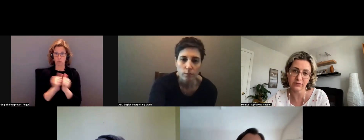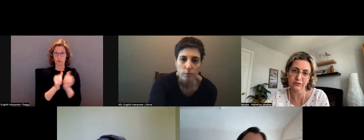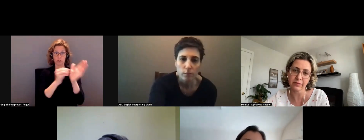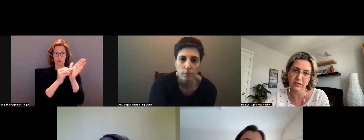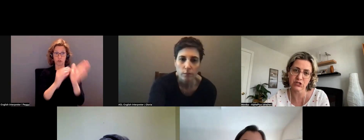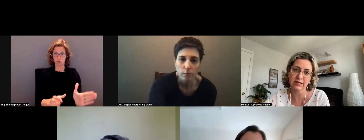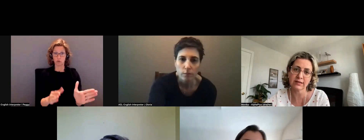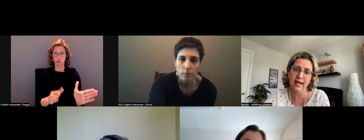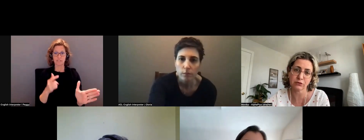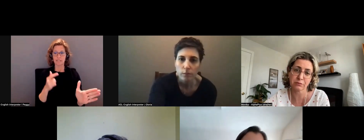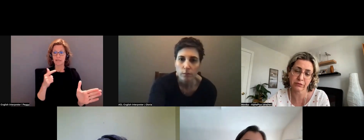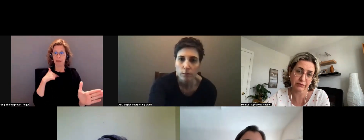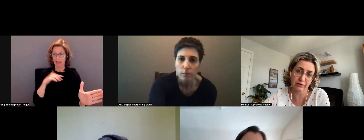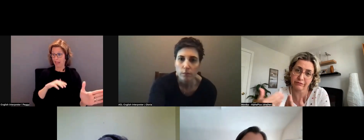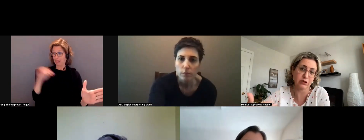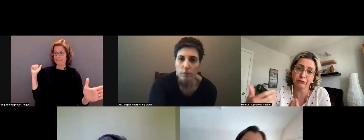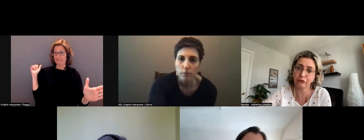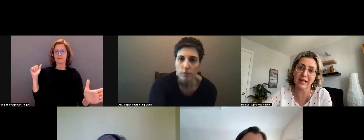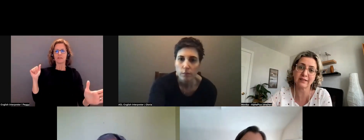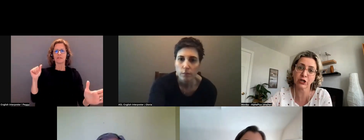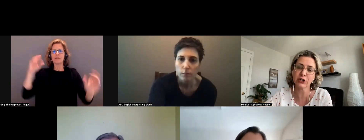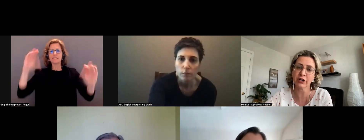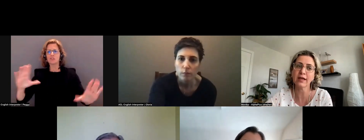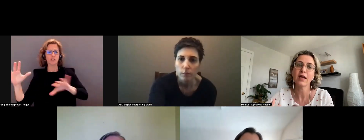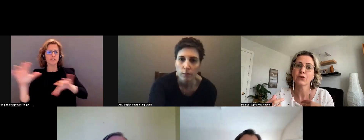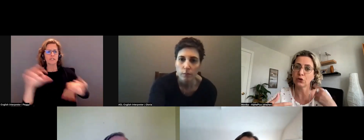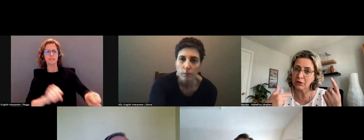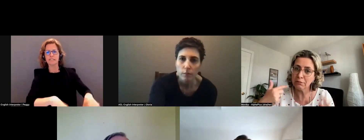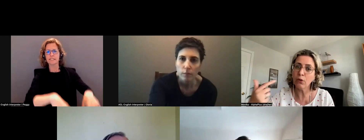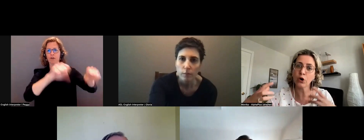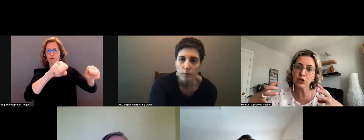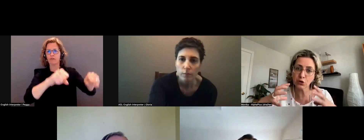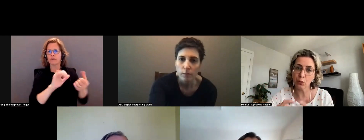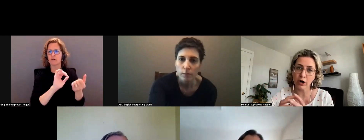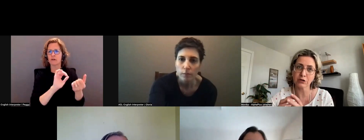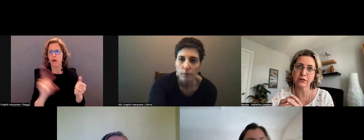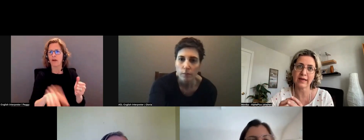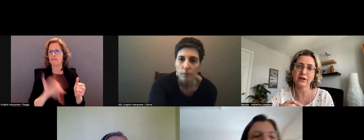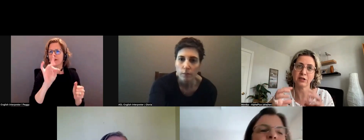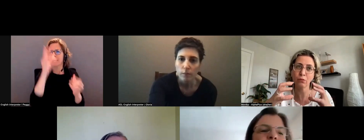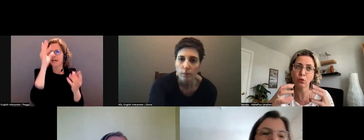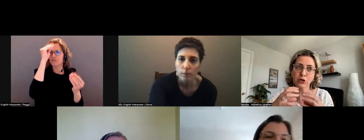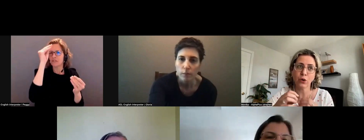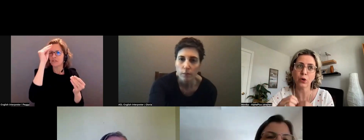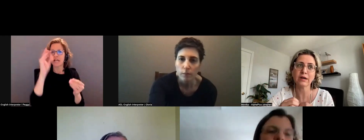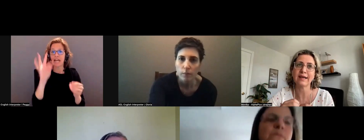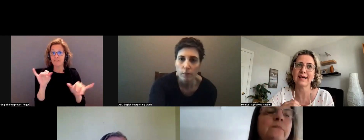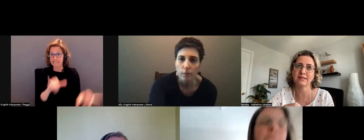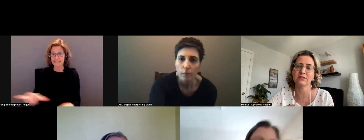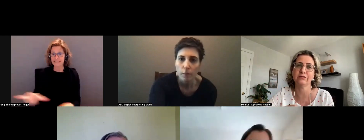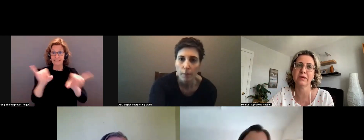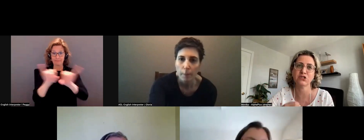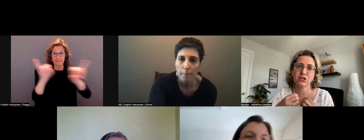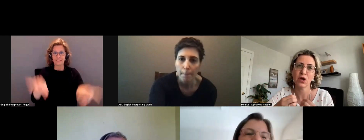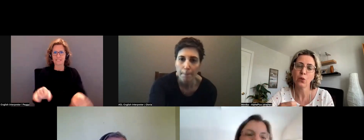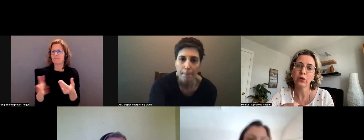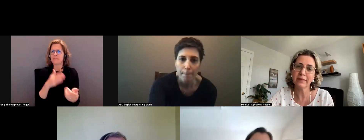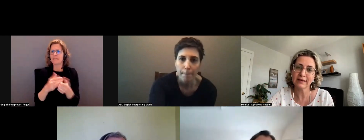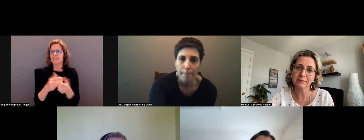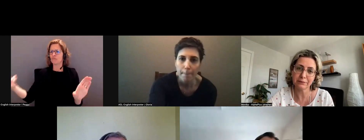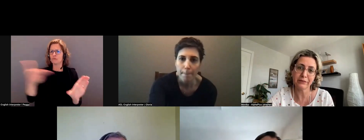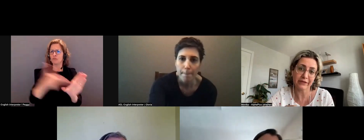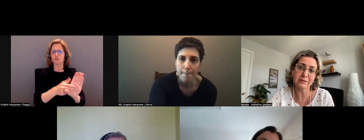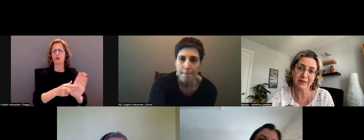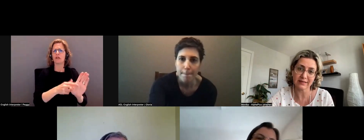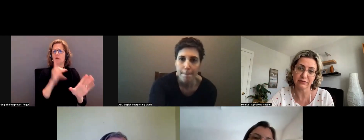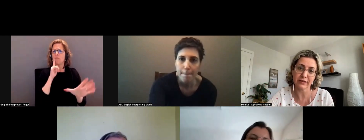find the information that, for that learner? So the more you work together, the more you organize this information will make